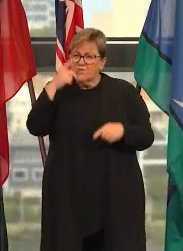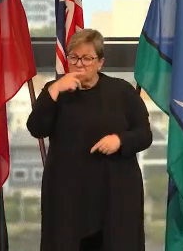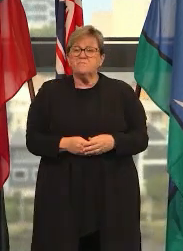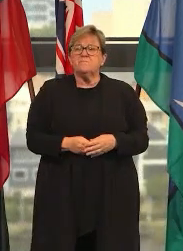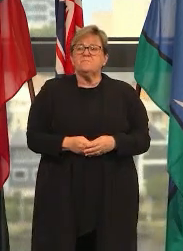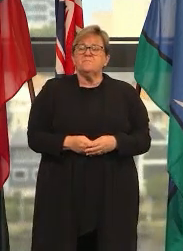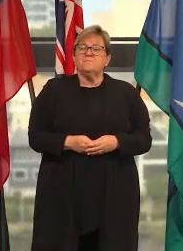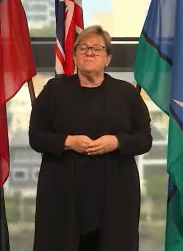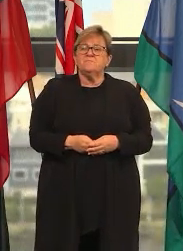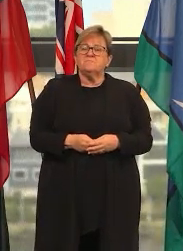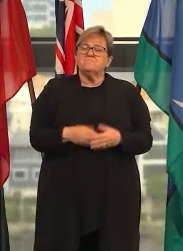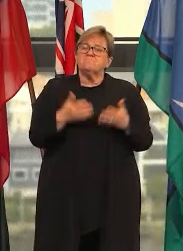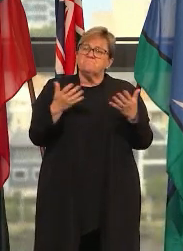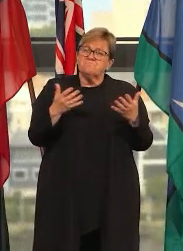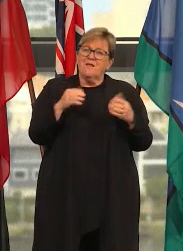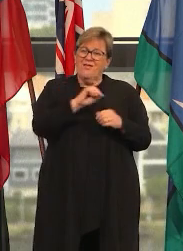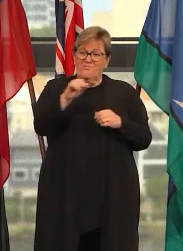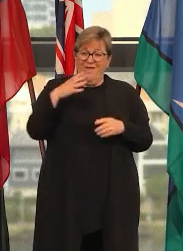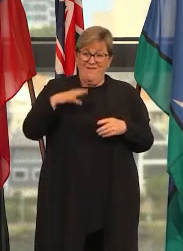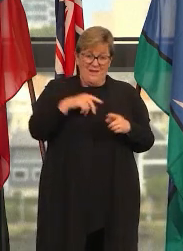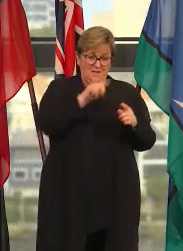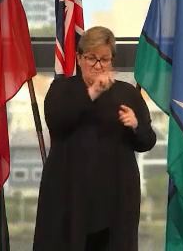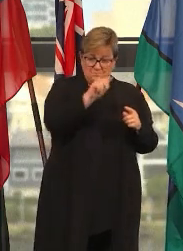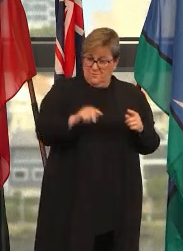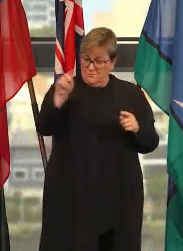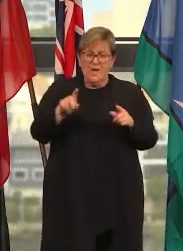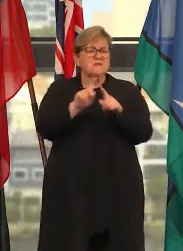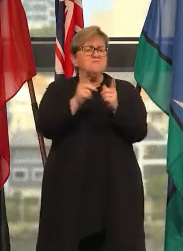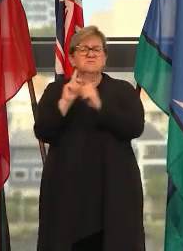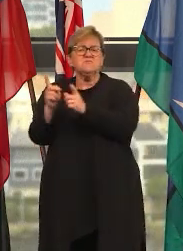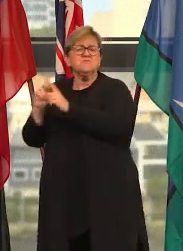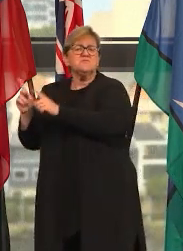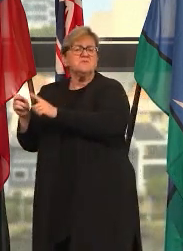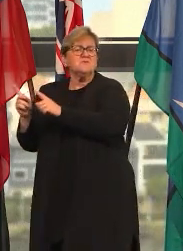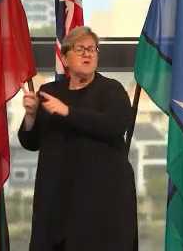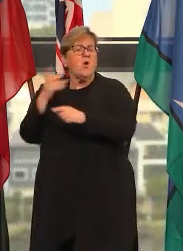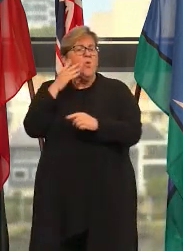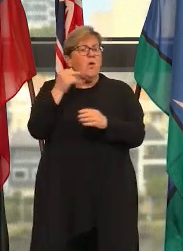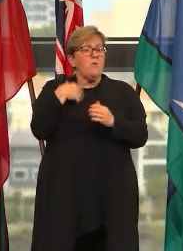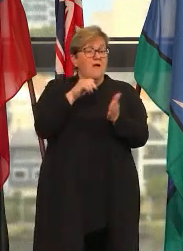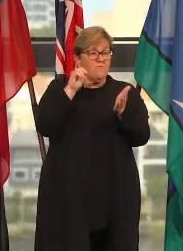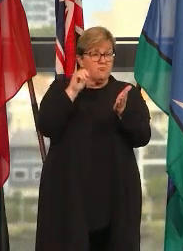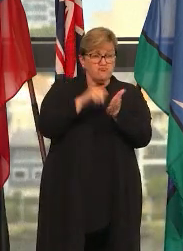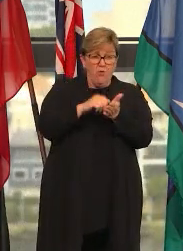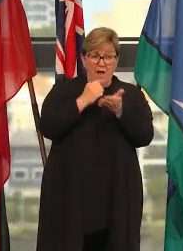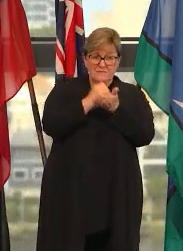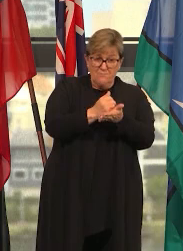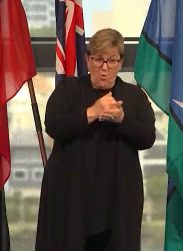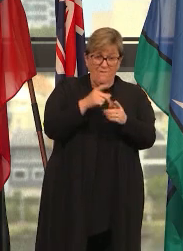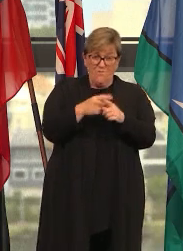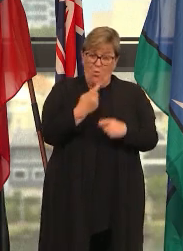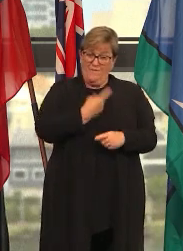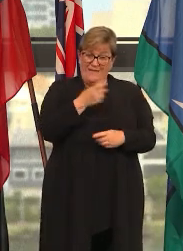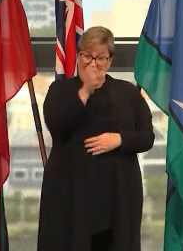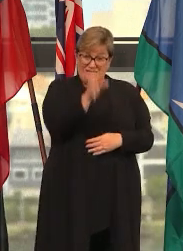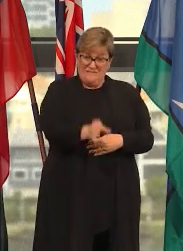then we can have an inclusive society where we can be part